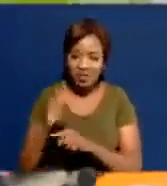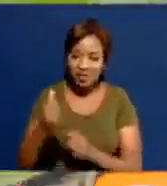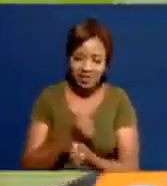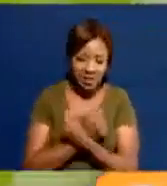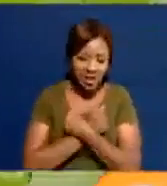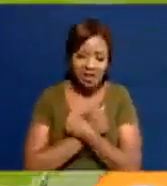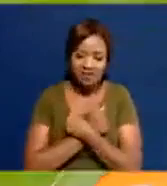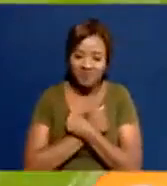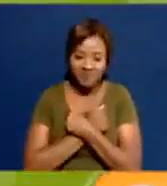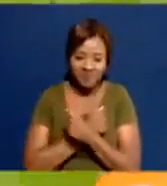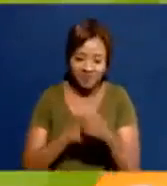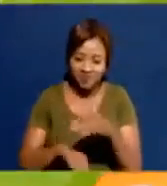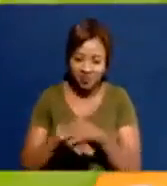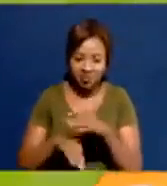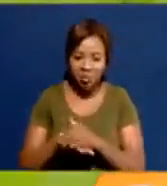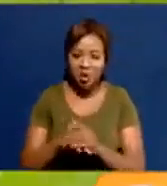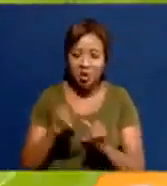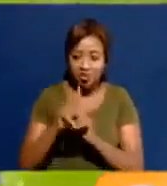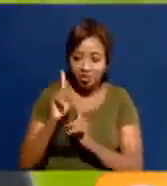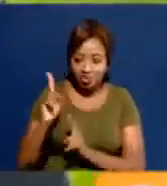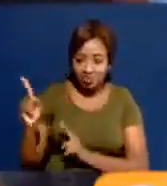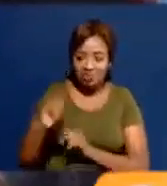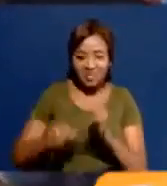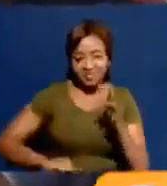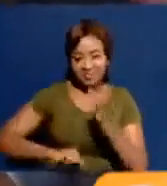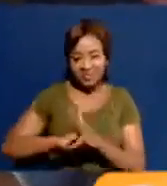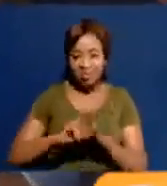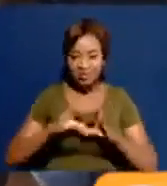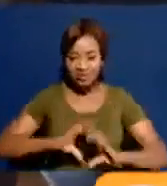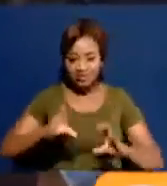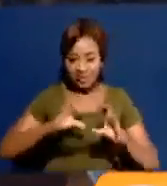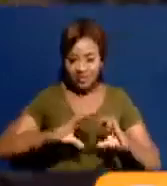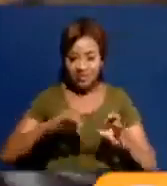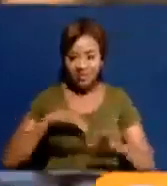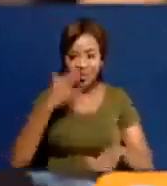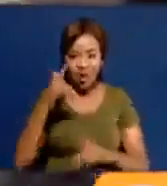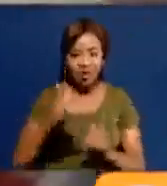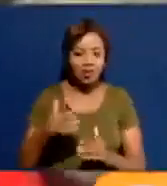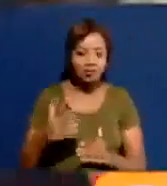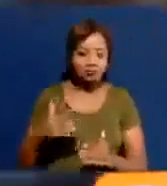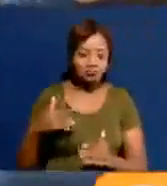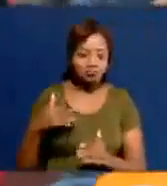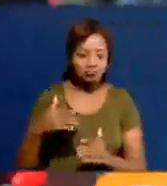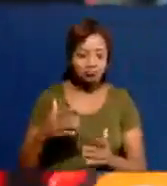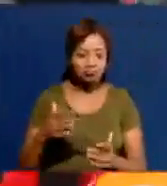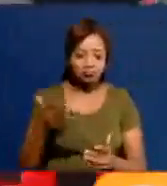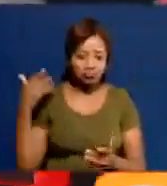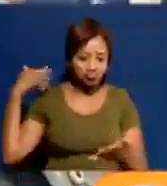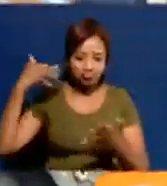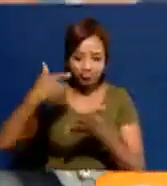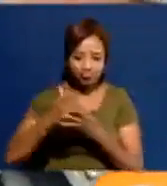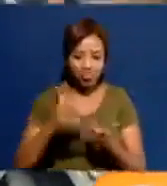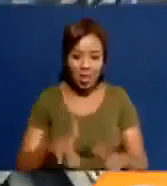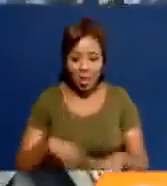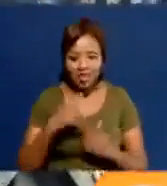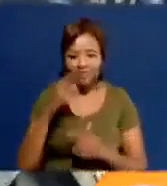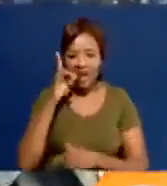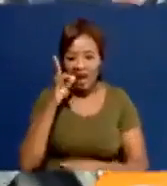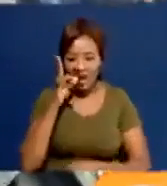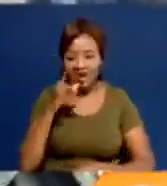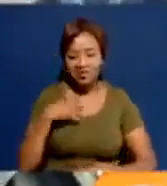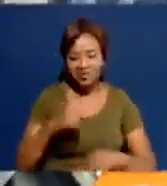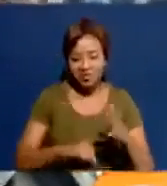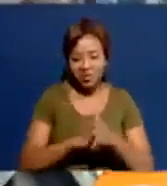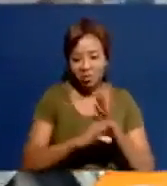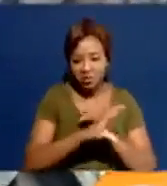game. He had been a Chelsea fan by virtue of living in London until he switched allegiance to Manchester City. So I've always looked